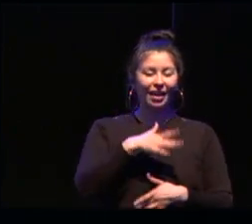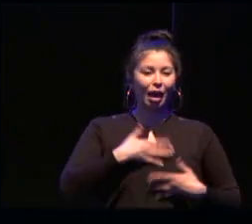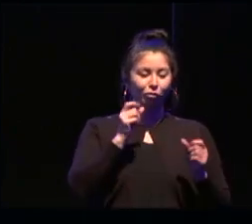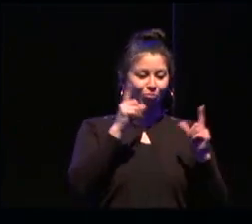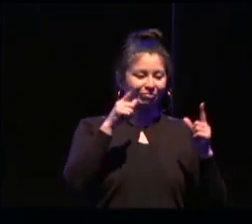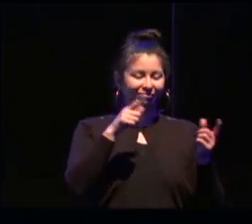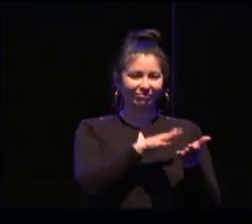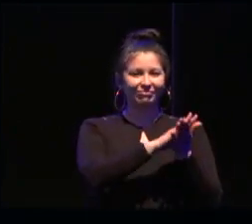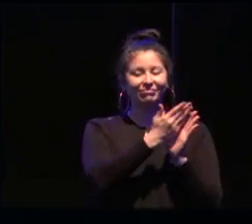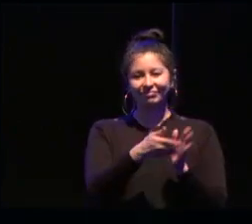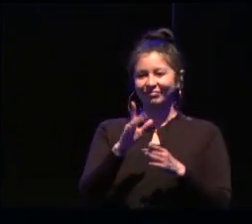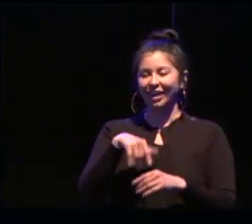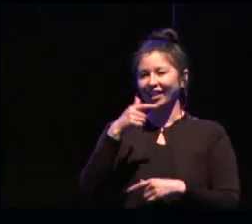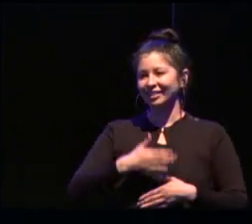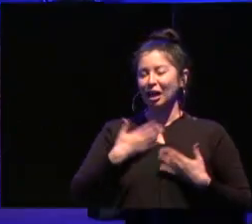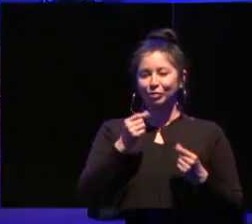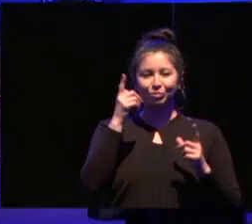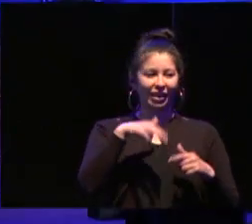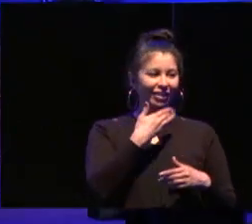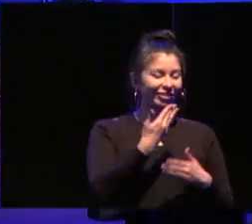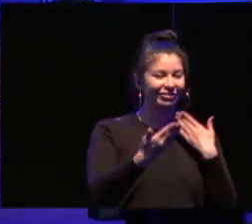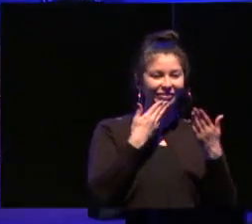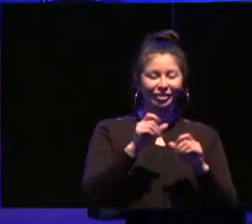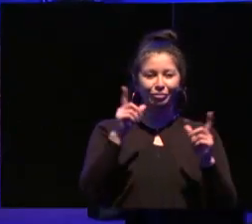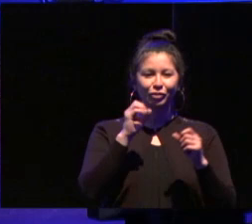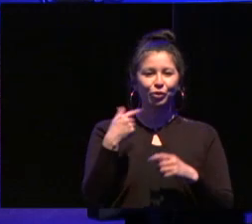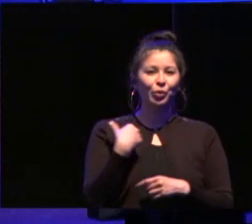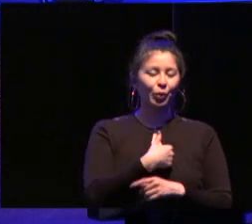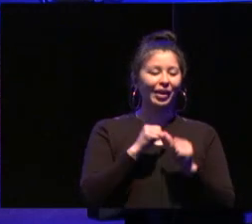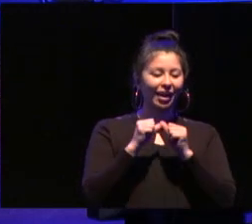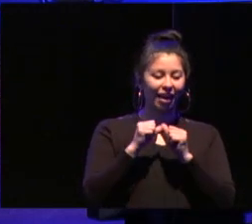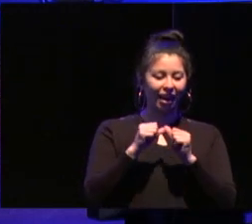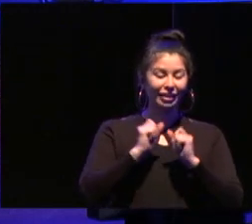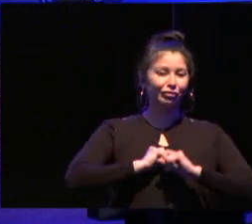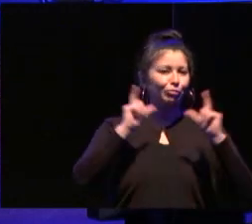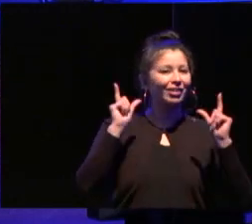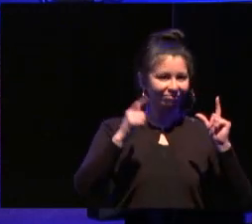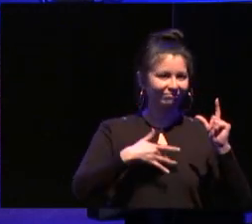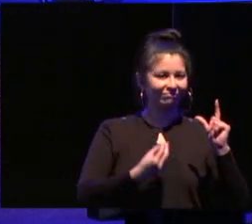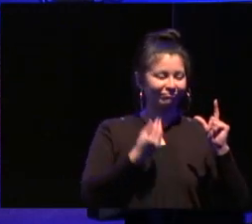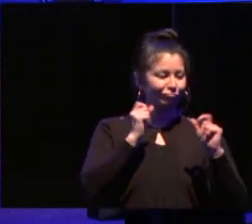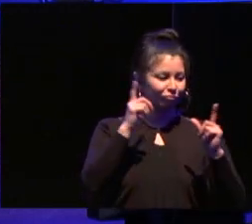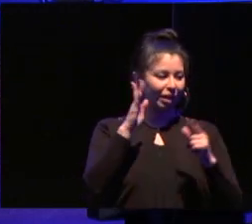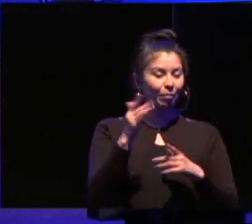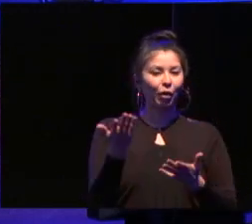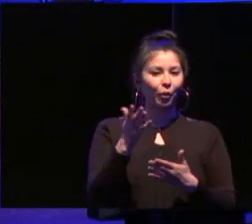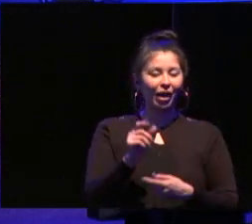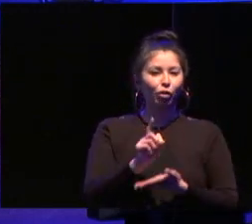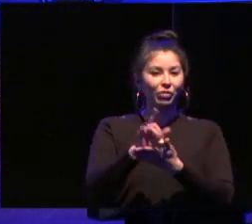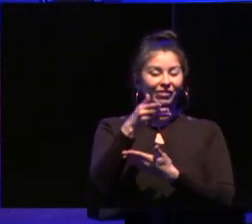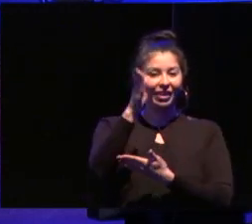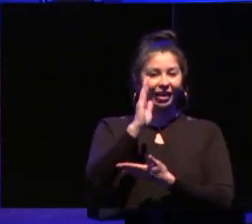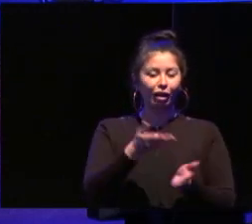surprise, rise, glad surprise, rise, glad surprise. So we're constantly being surprised by the presence of